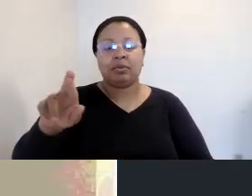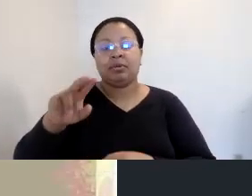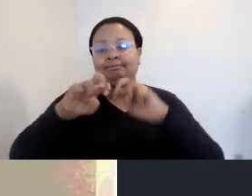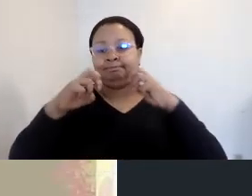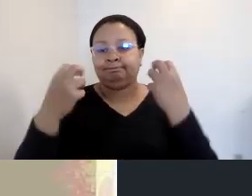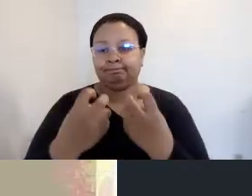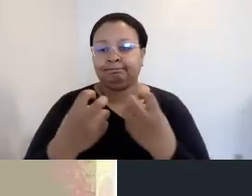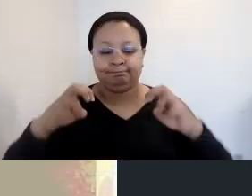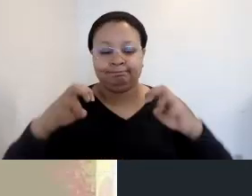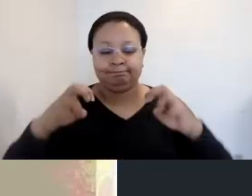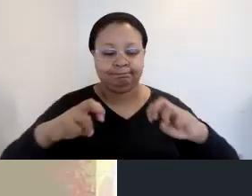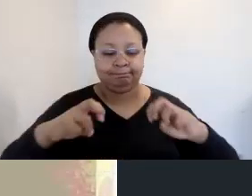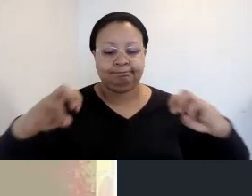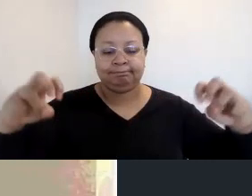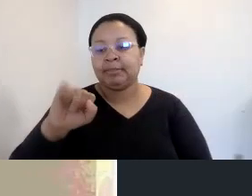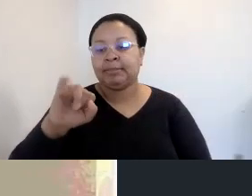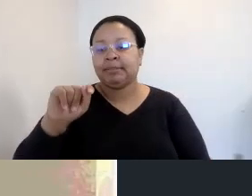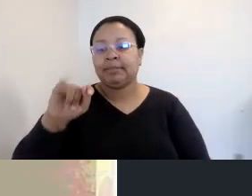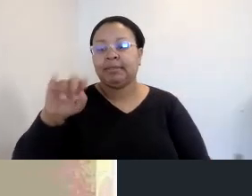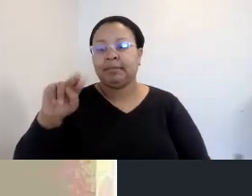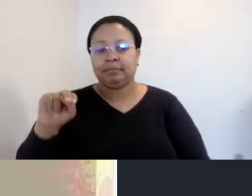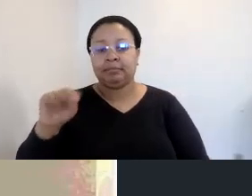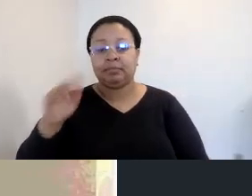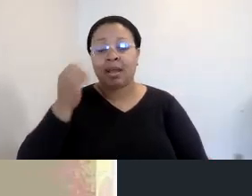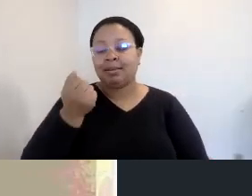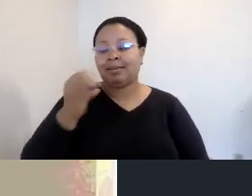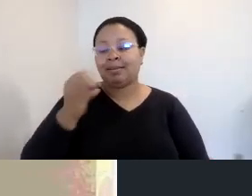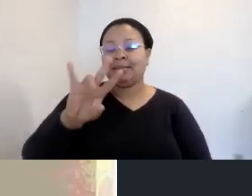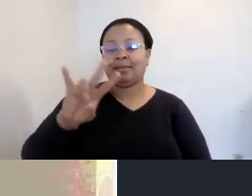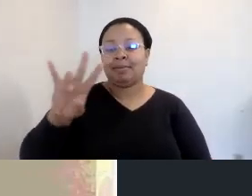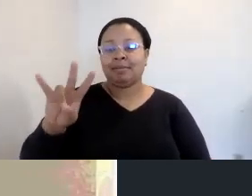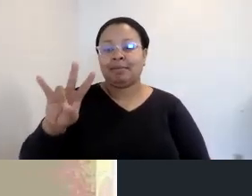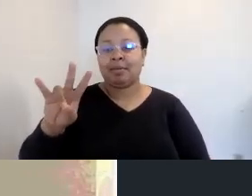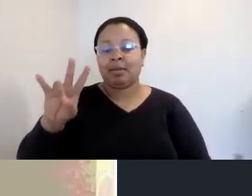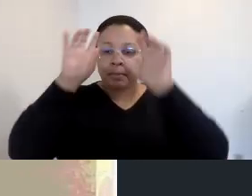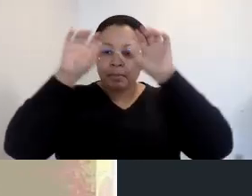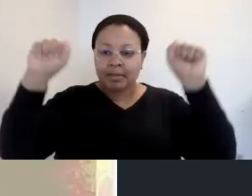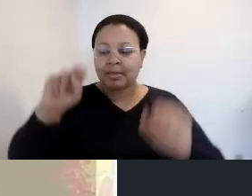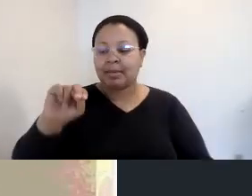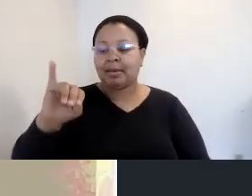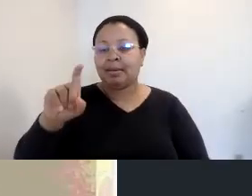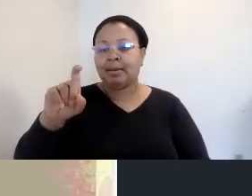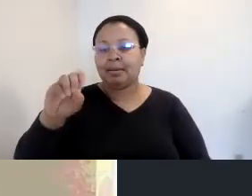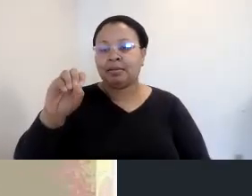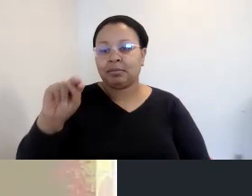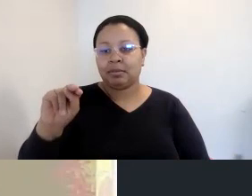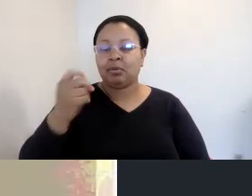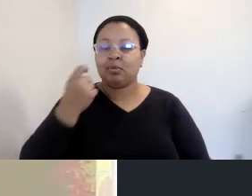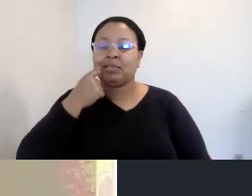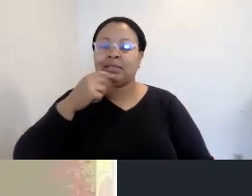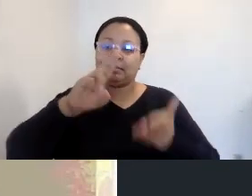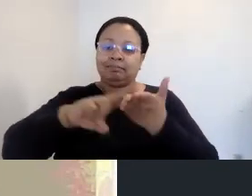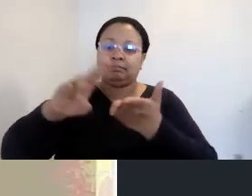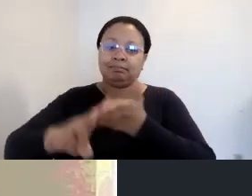in 1977, President Nixon had recently signed the Section 504 into law. And this